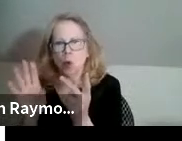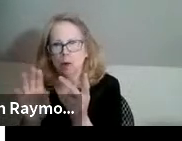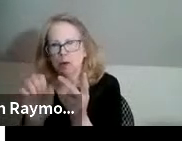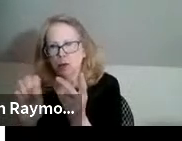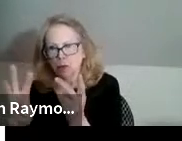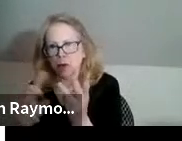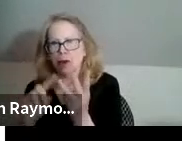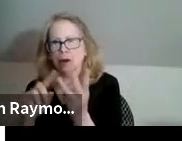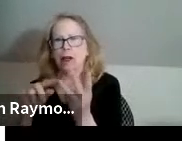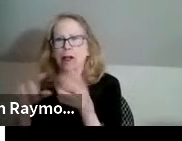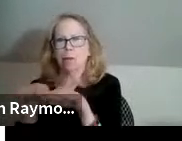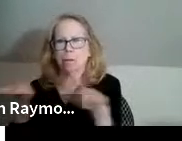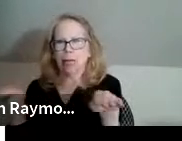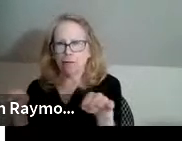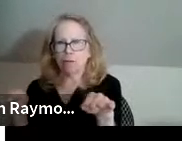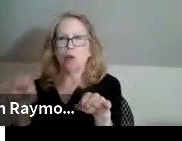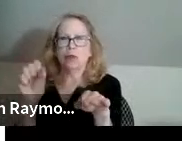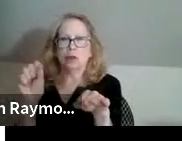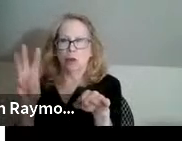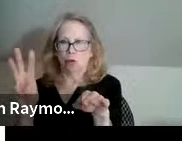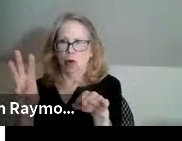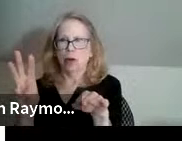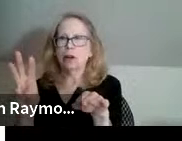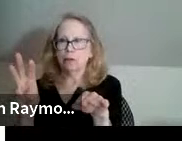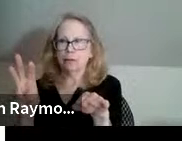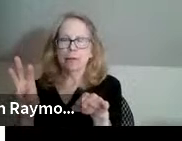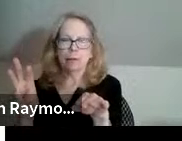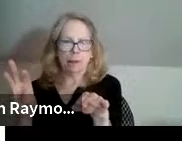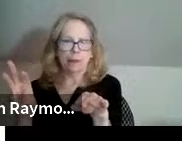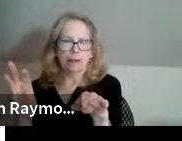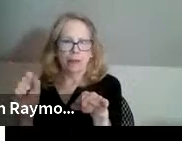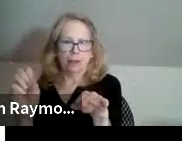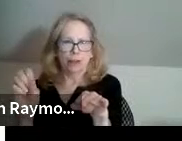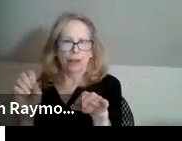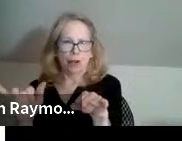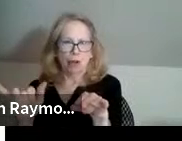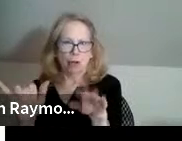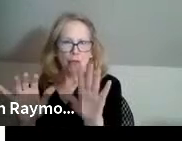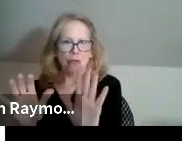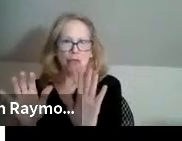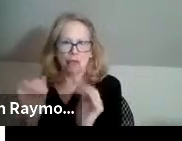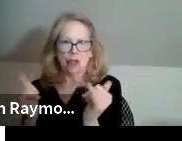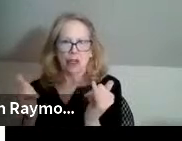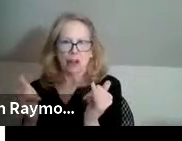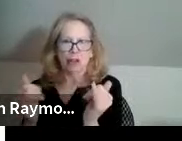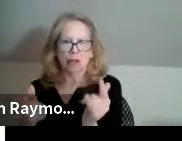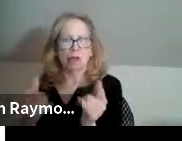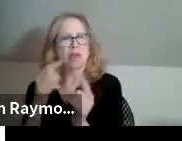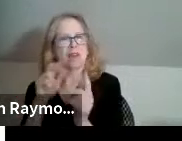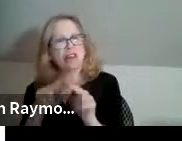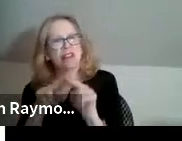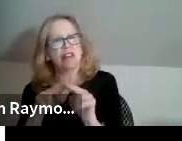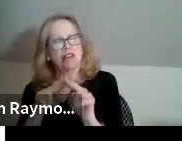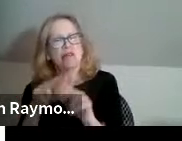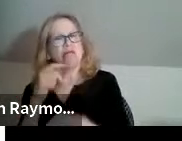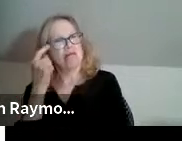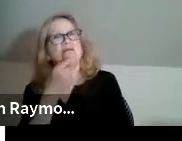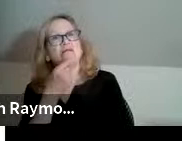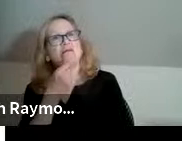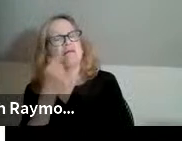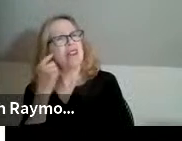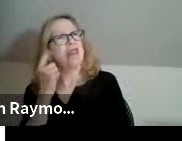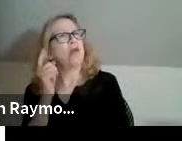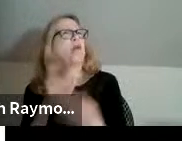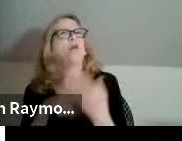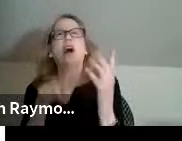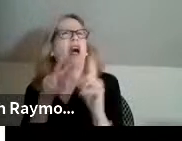software, and platform software. Okay, so we read this and we're sitting here going, okay, so what is an application?